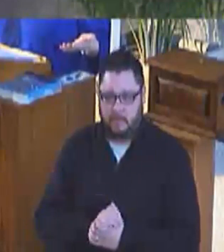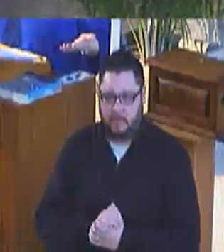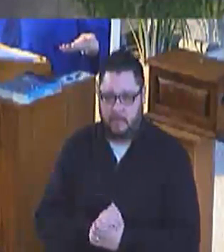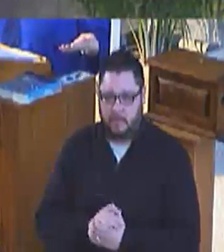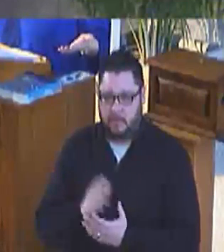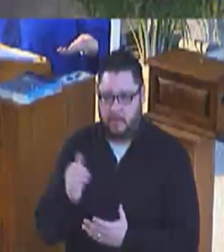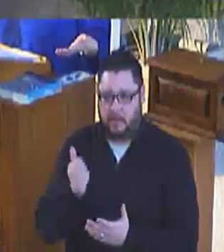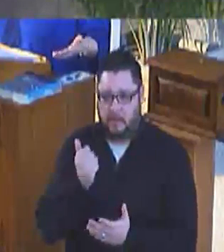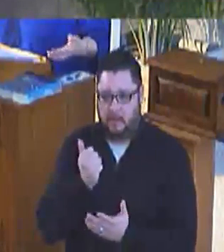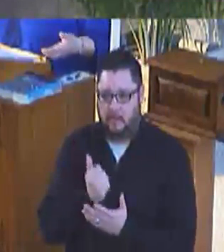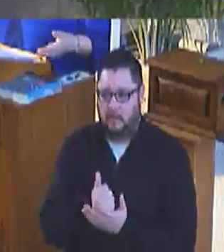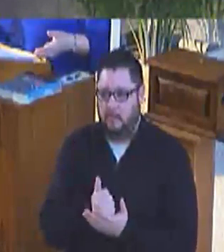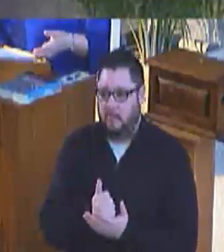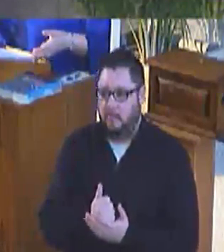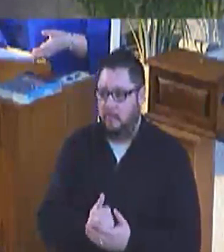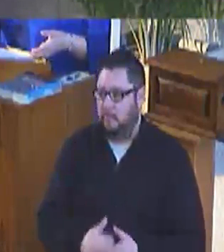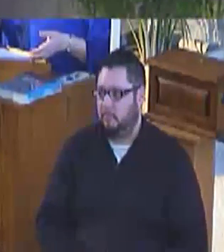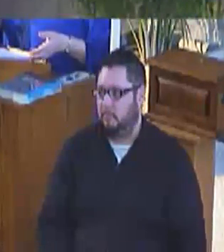Amen.